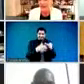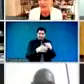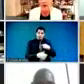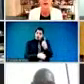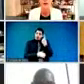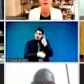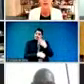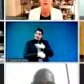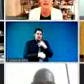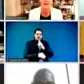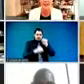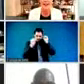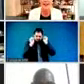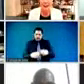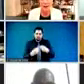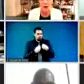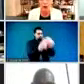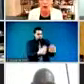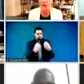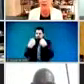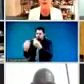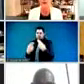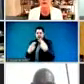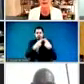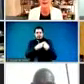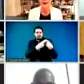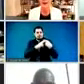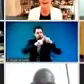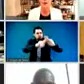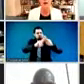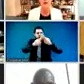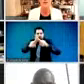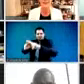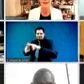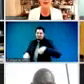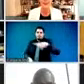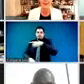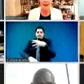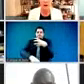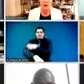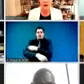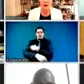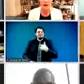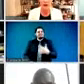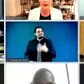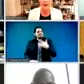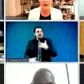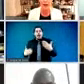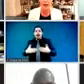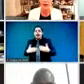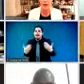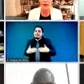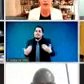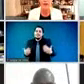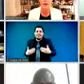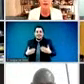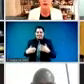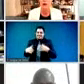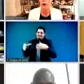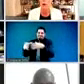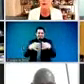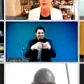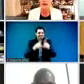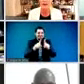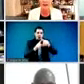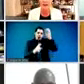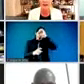insights, all of your perspectives. Thank you so much. And to everybody who has been here, thank you, because these are times in which sometimes we're not open